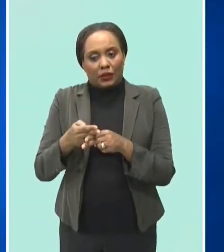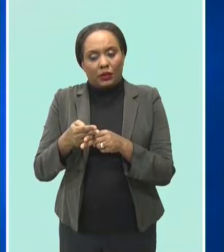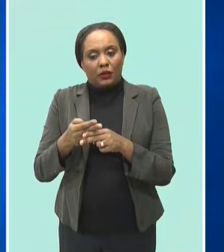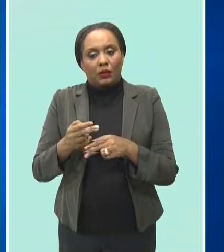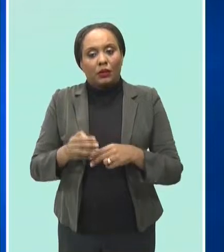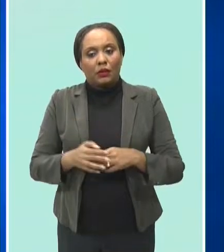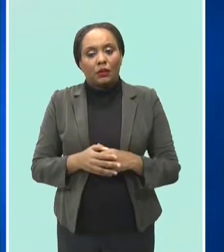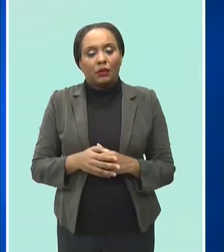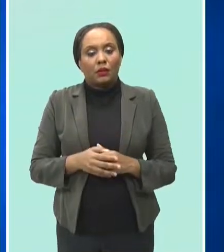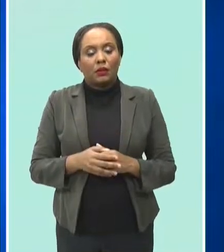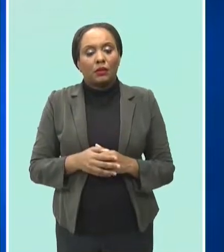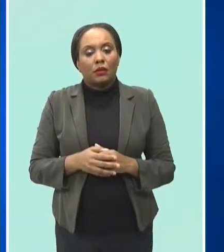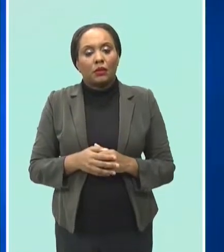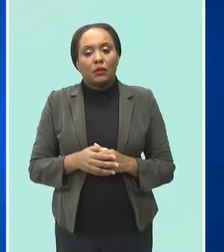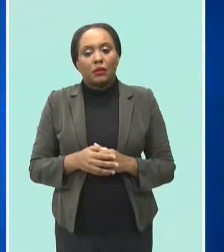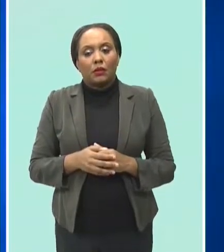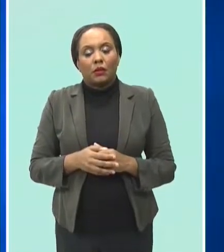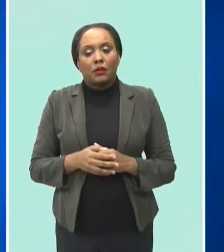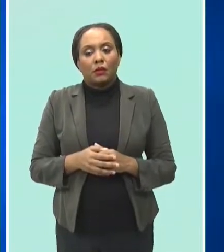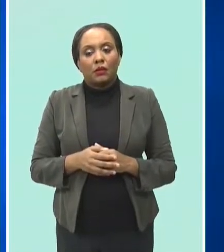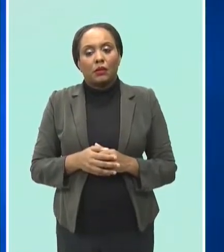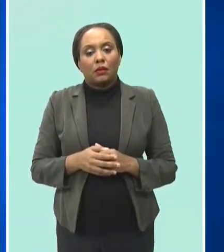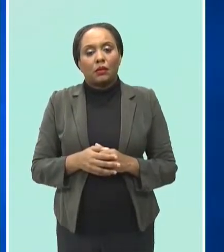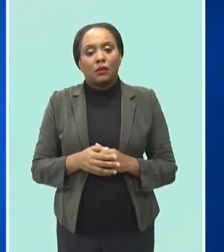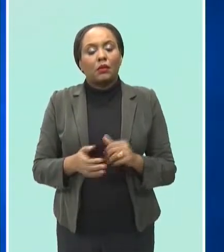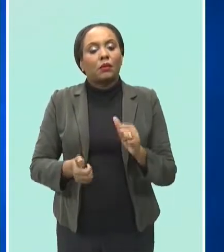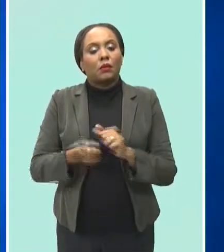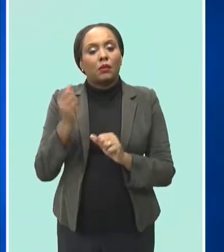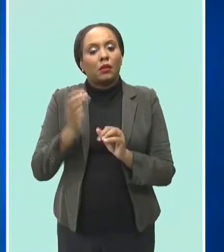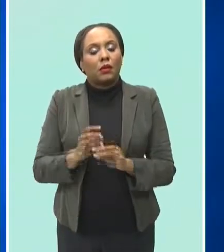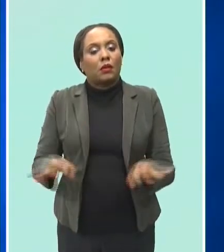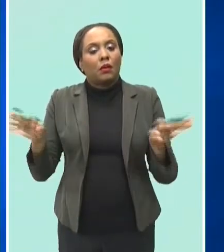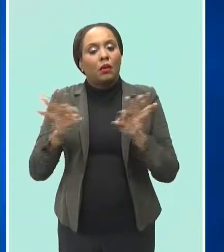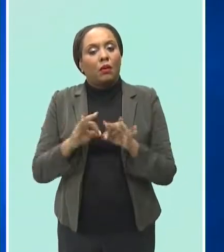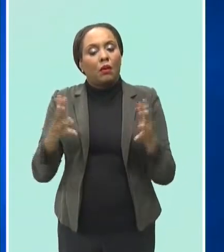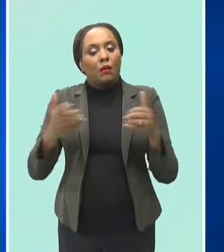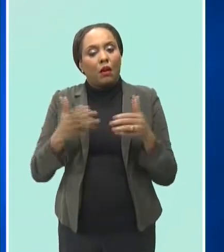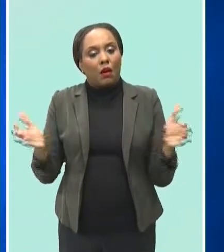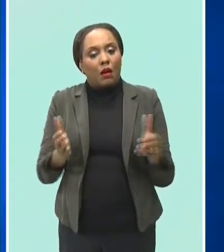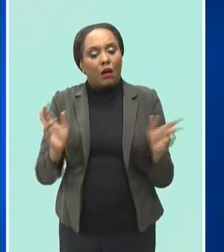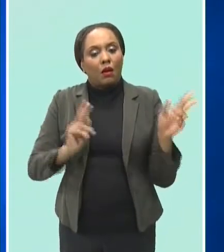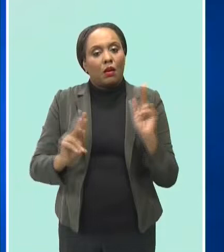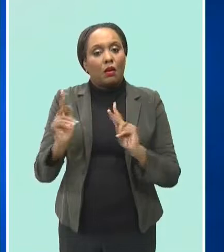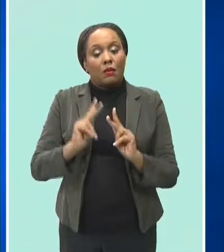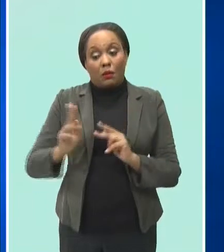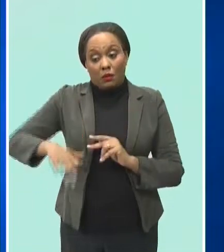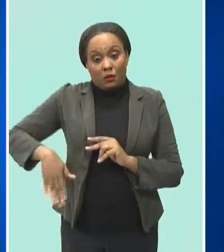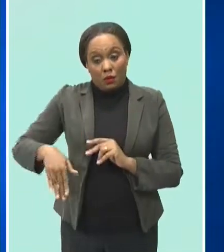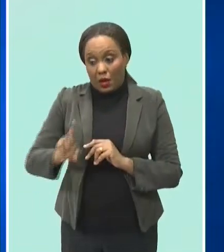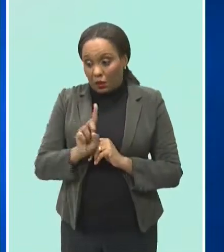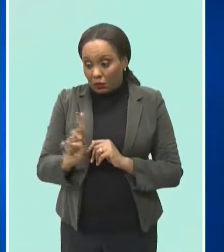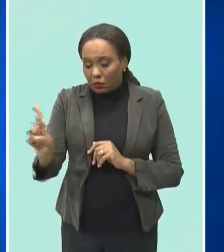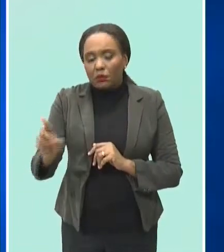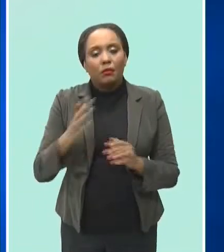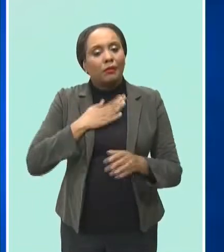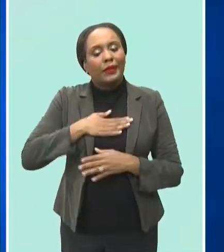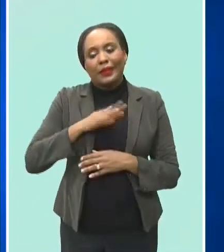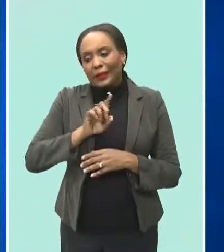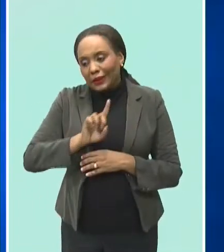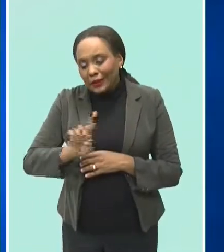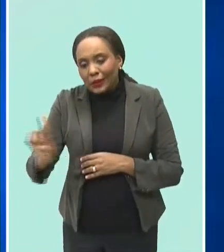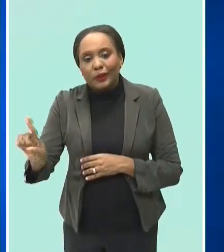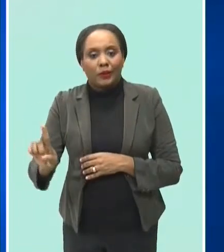previously issued. And most importantly, we would want to encourage persons who have not come forward as yet to come in during